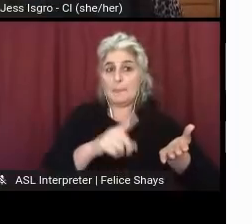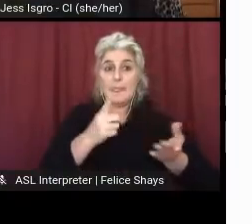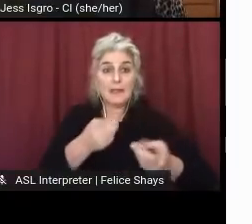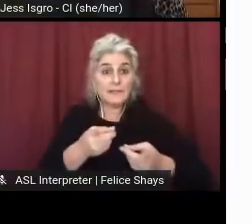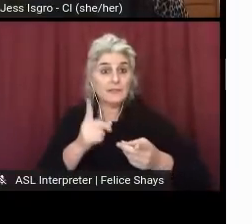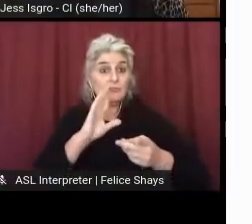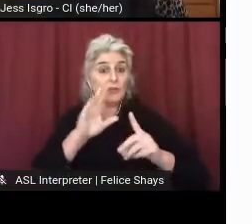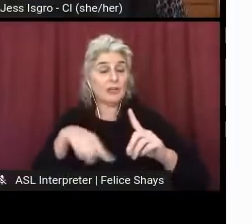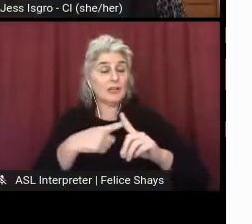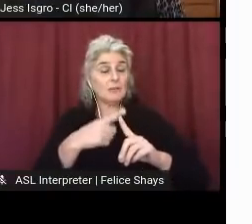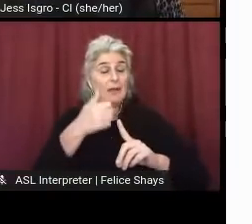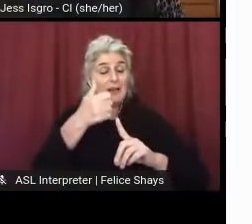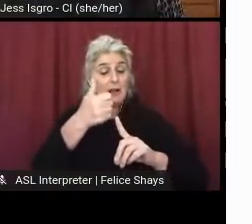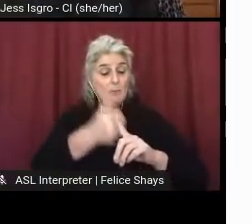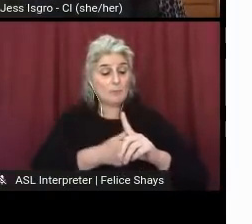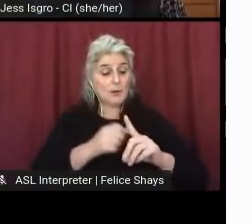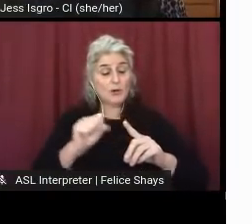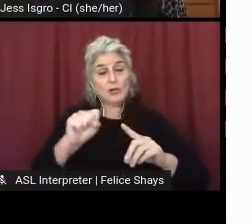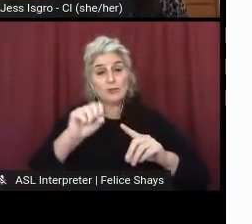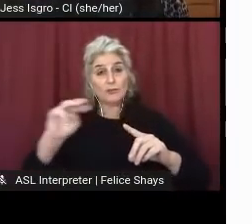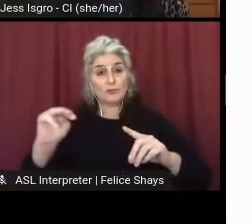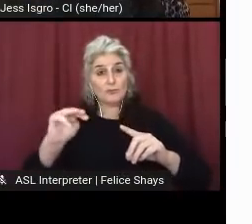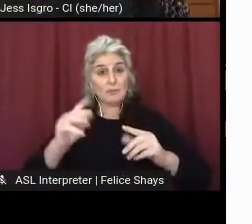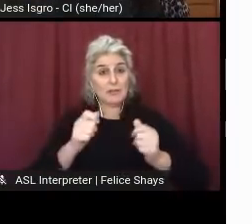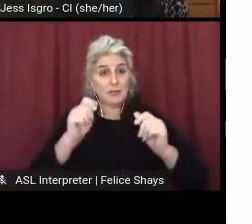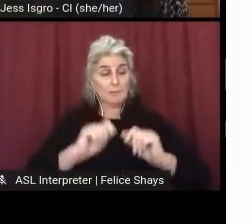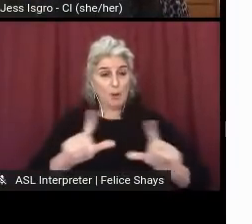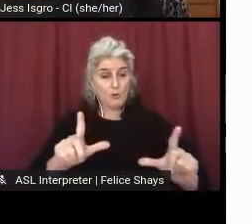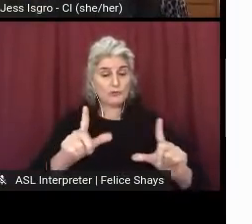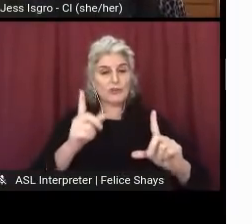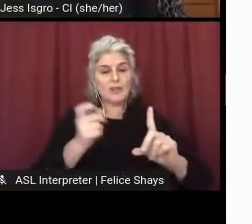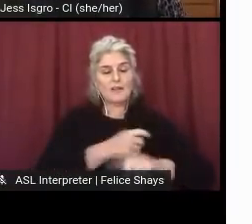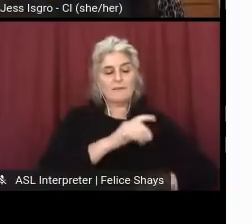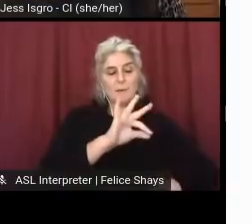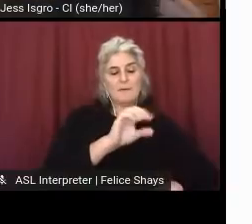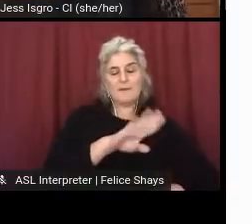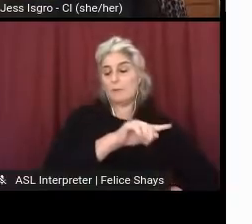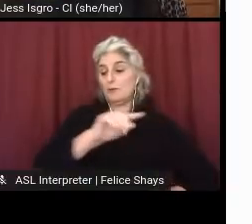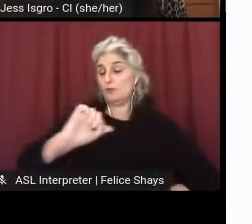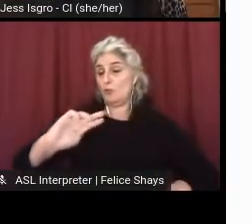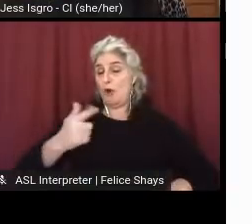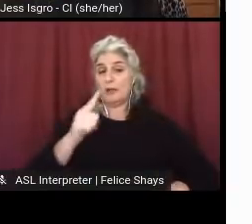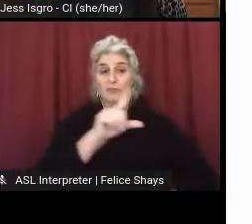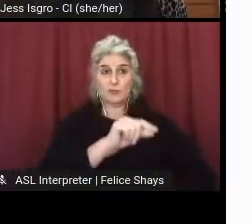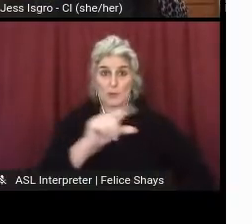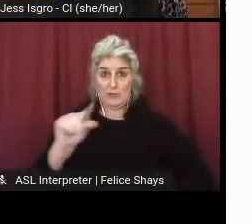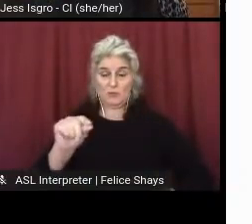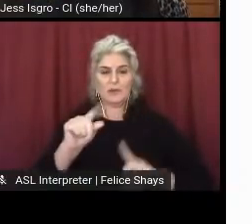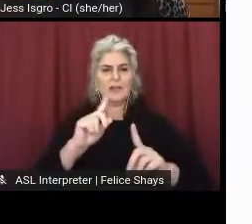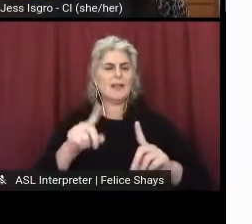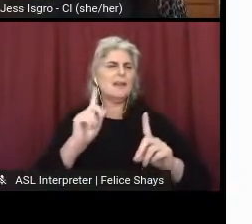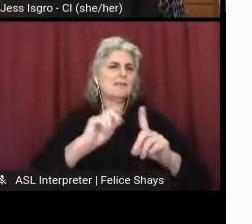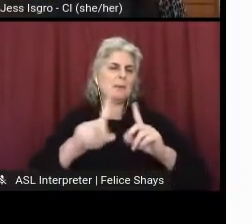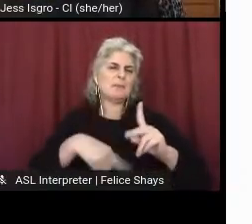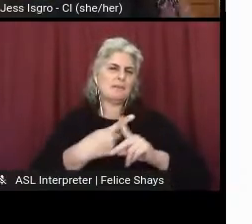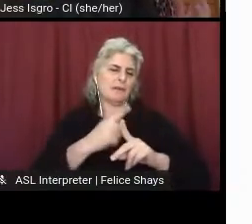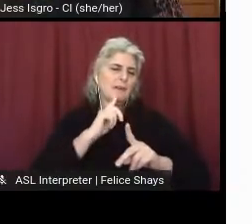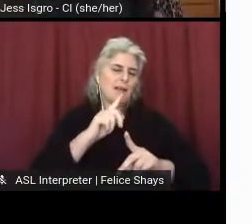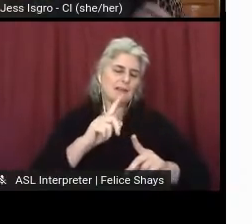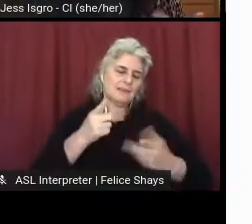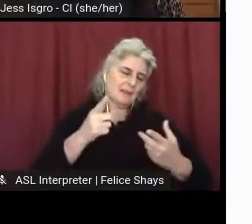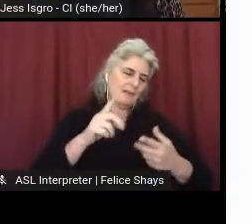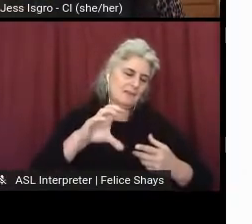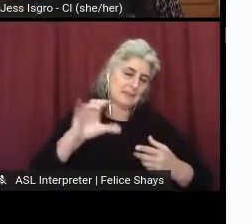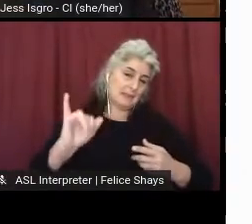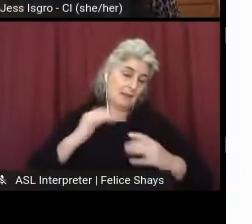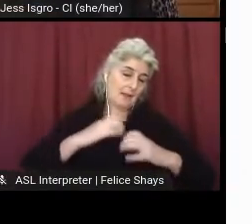per social post each month from February through August of 2020, and this is data gathered across a variety of CI clients. What